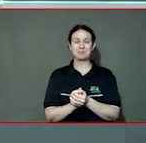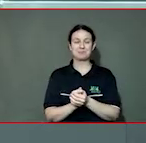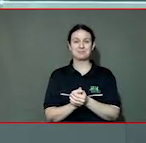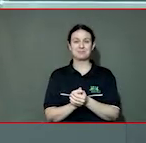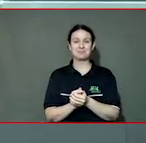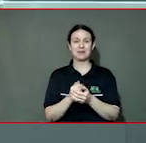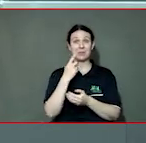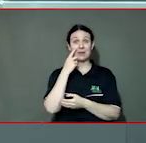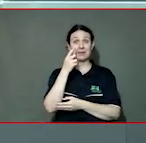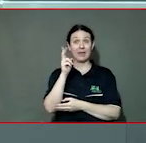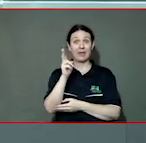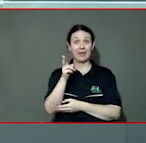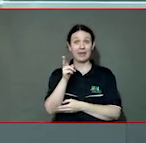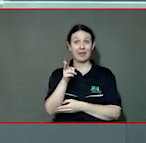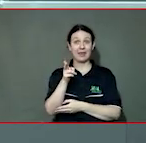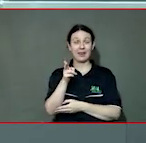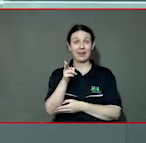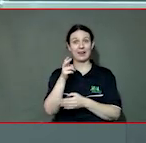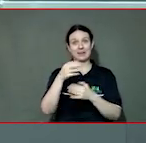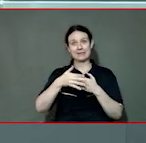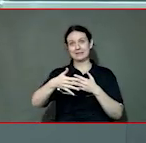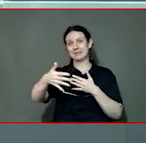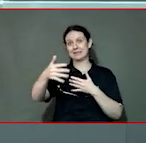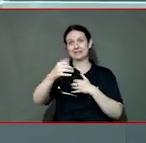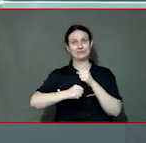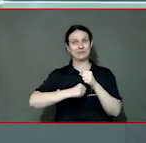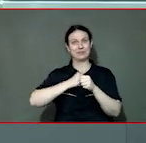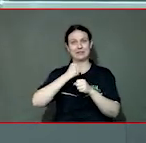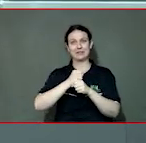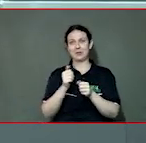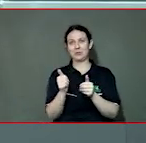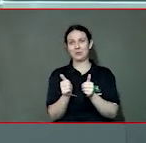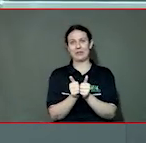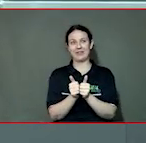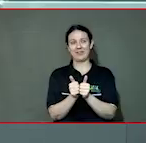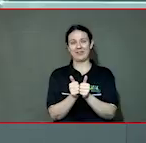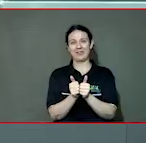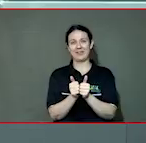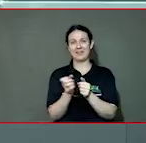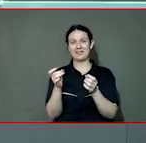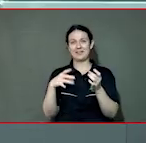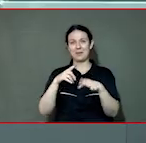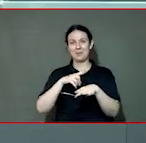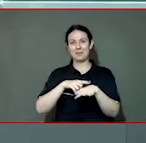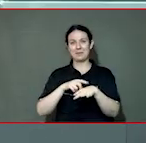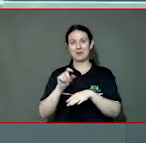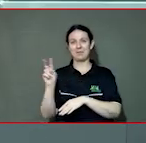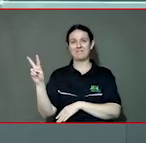will be seeing you throughout the year. Sometimes